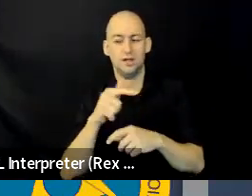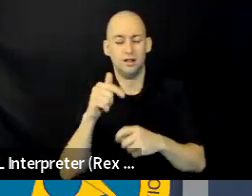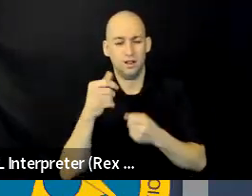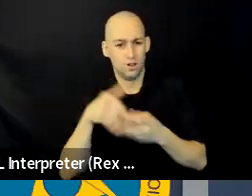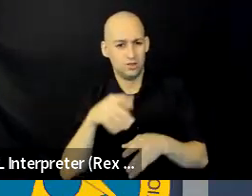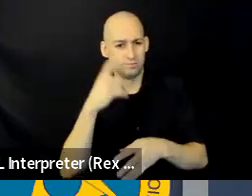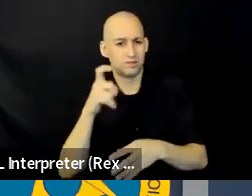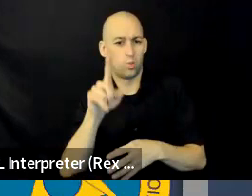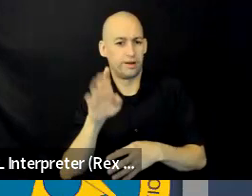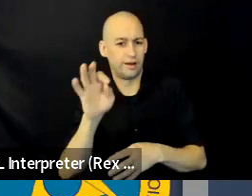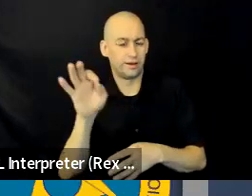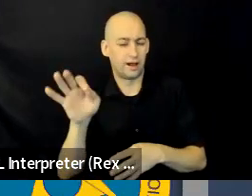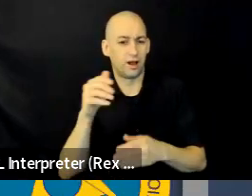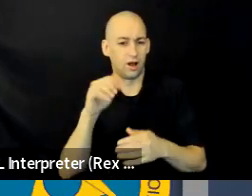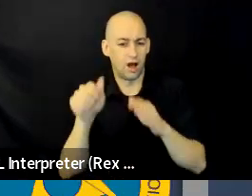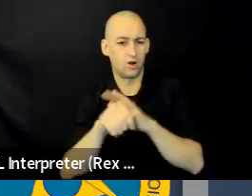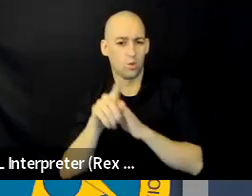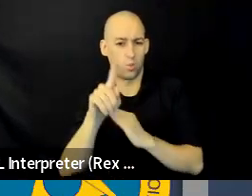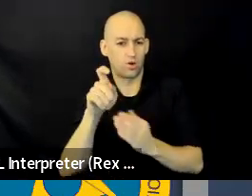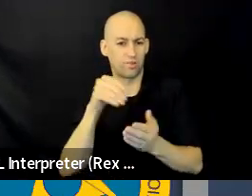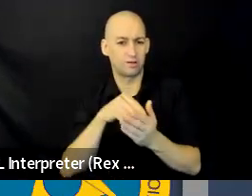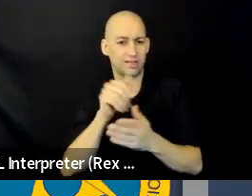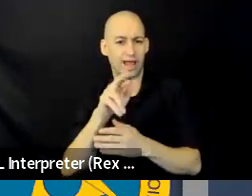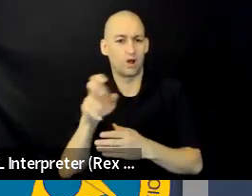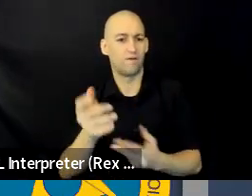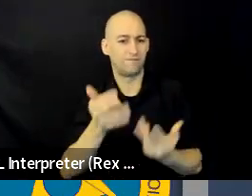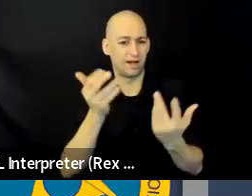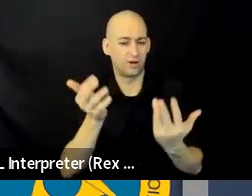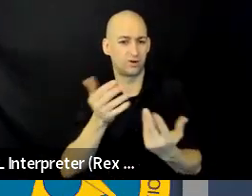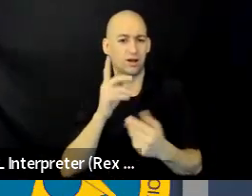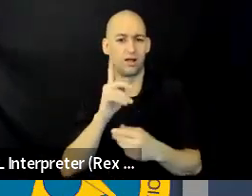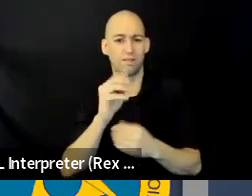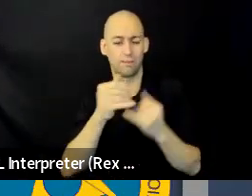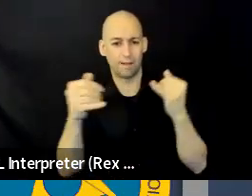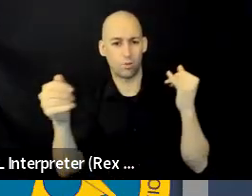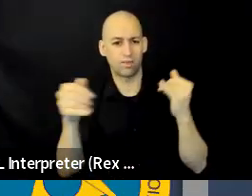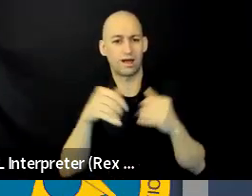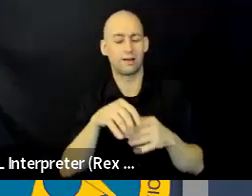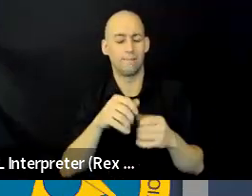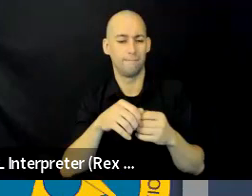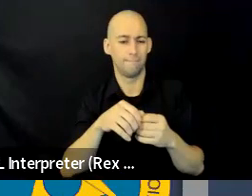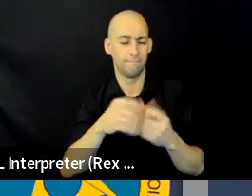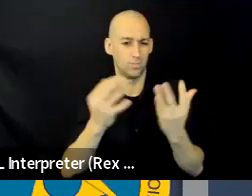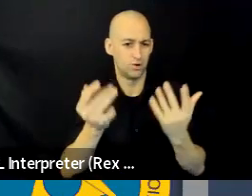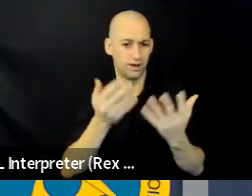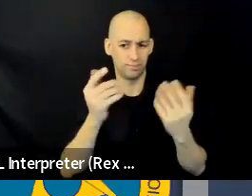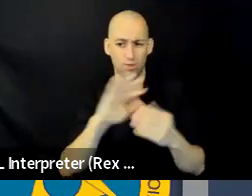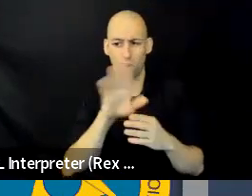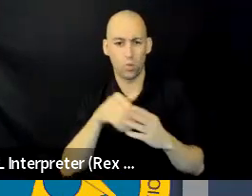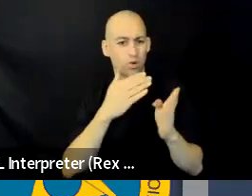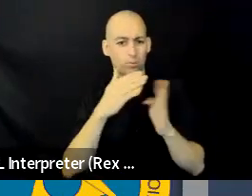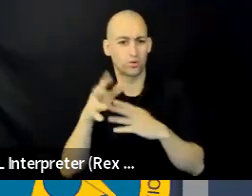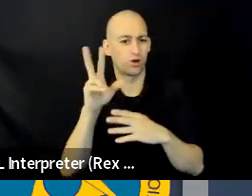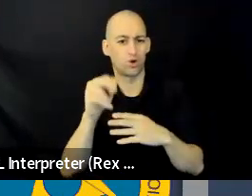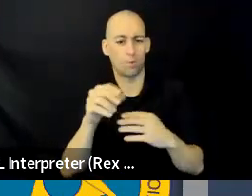because 199 went under a 100,000 acre fire. Our power lines burnt down and our whole community was out power for 8 days.